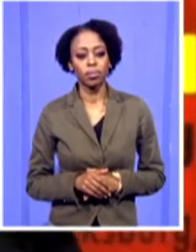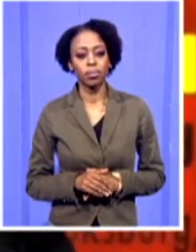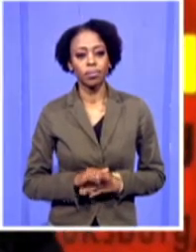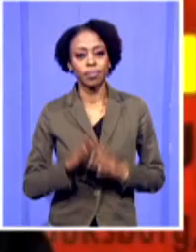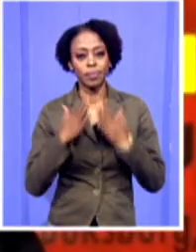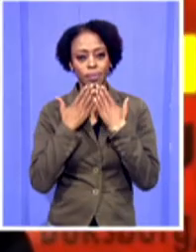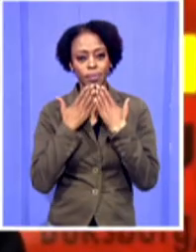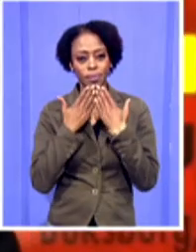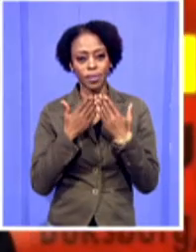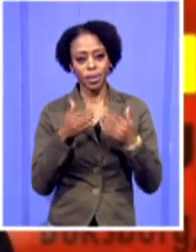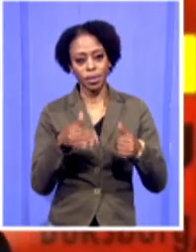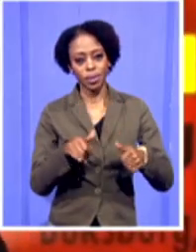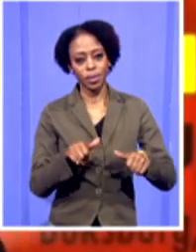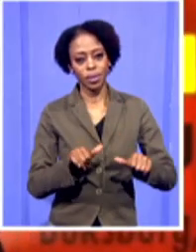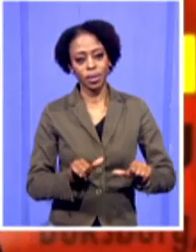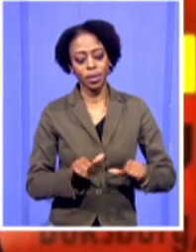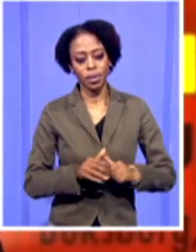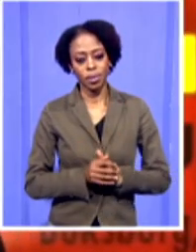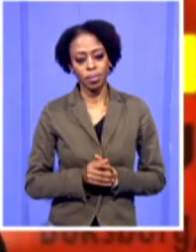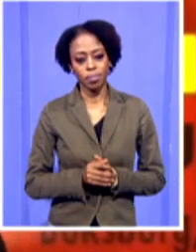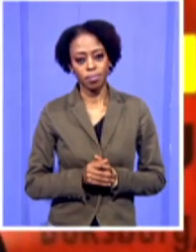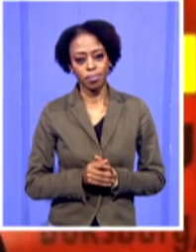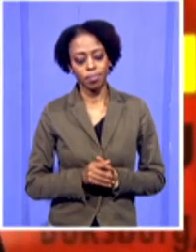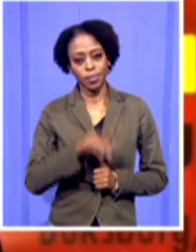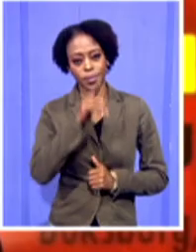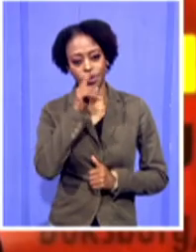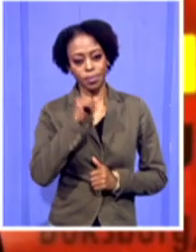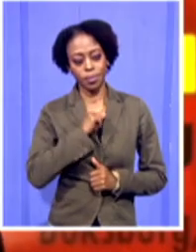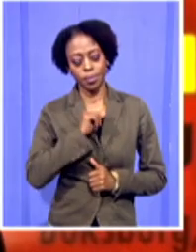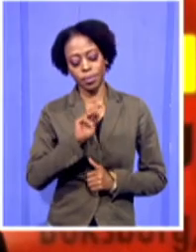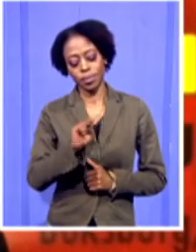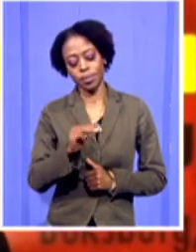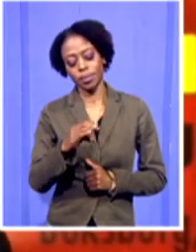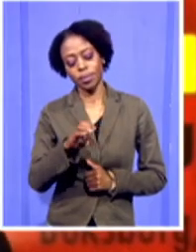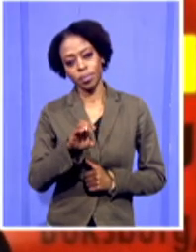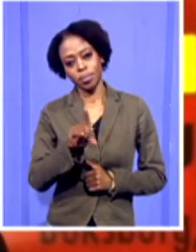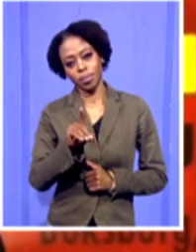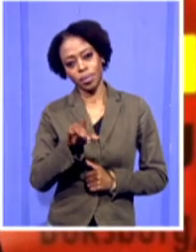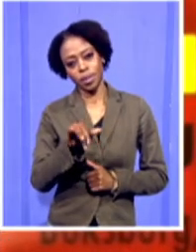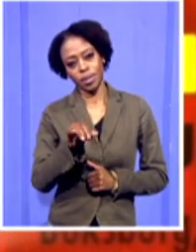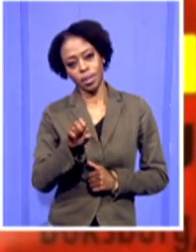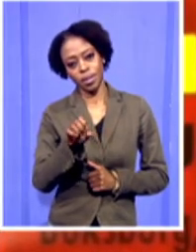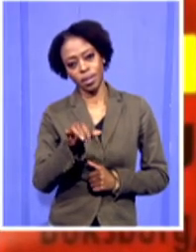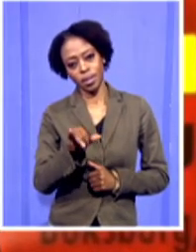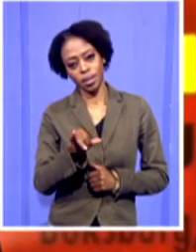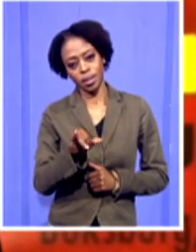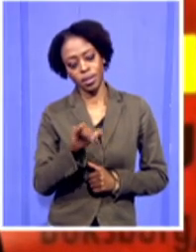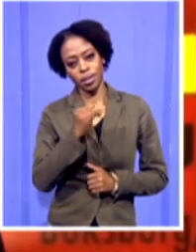Thanks, Chair. Chairperson, my name is Nzimande. My surname is Nopal.